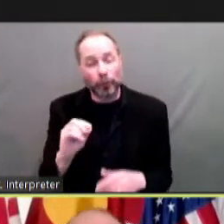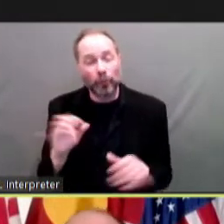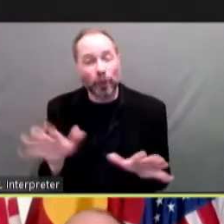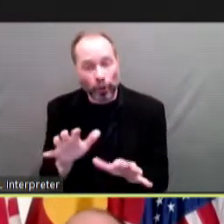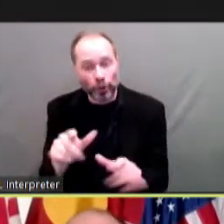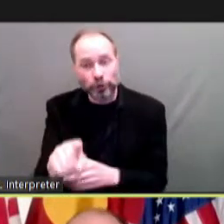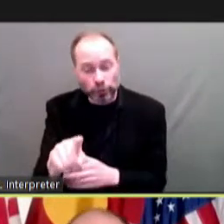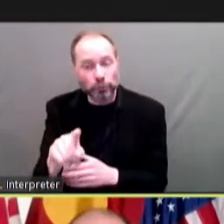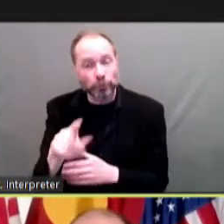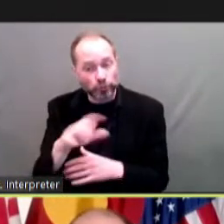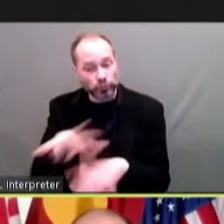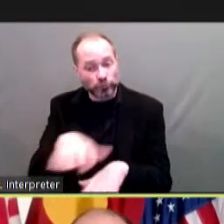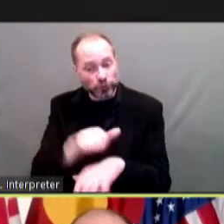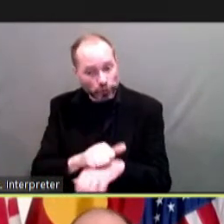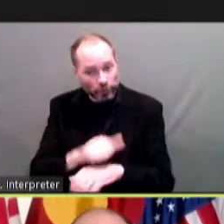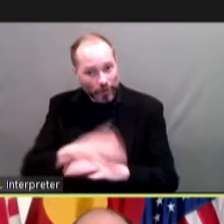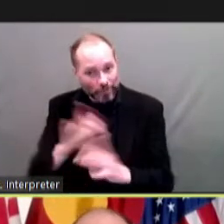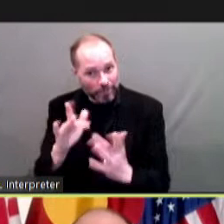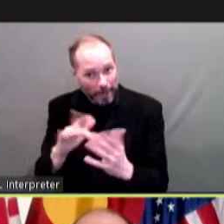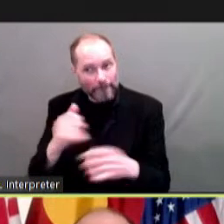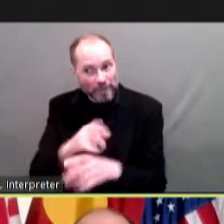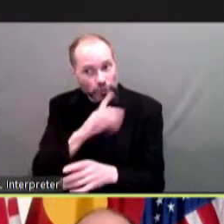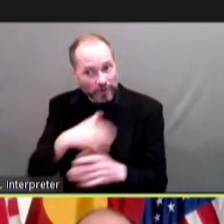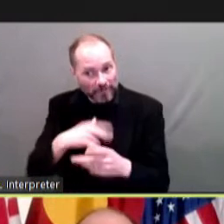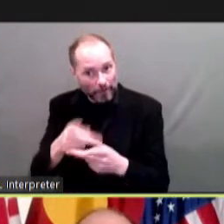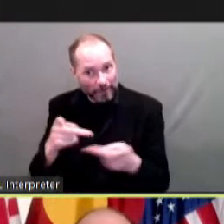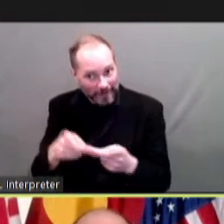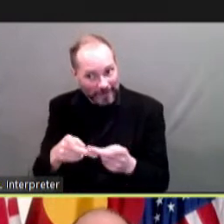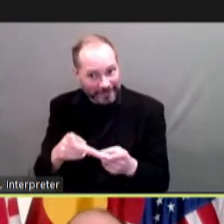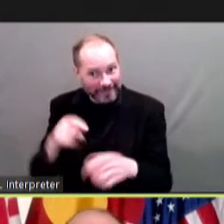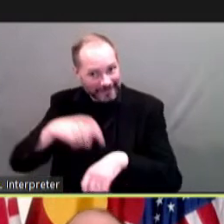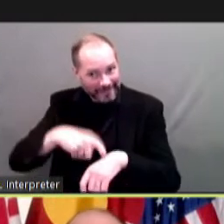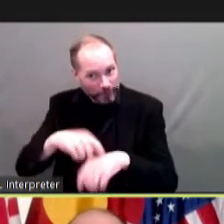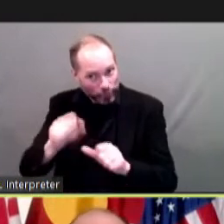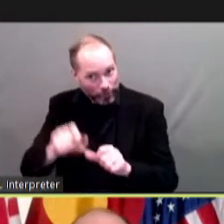online, to make sure you have a slot there.